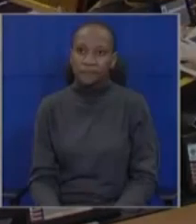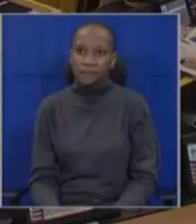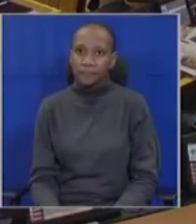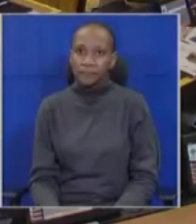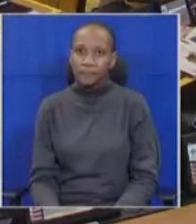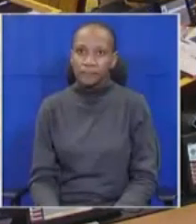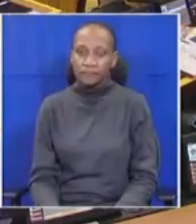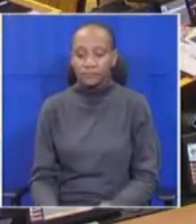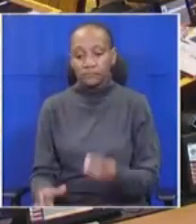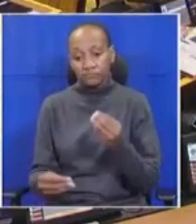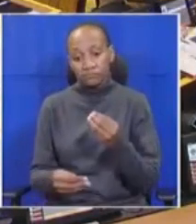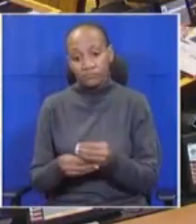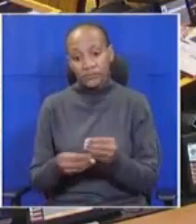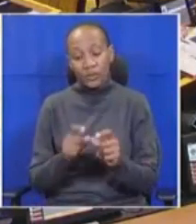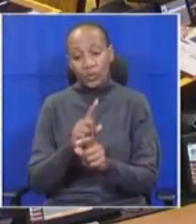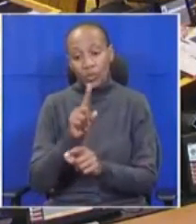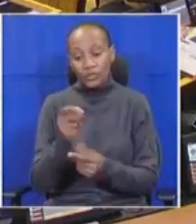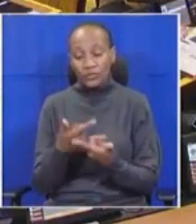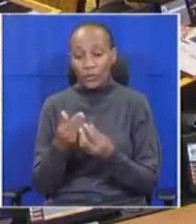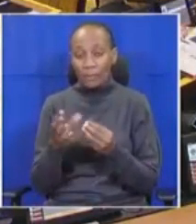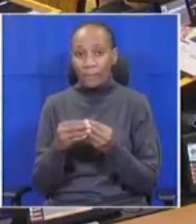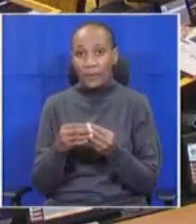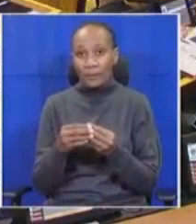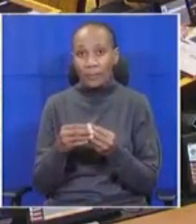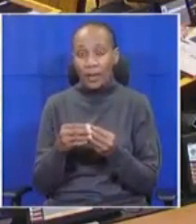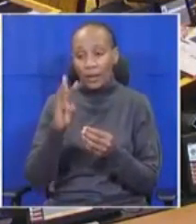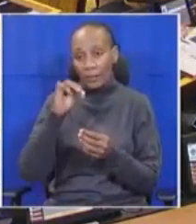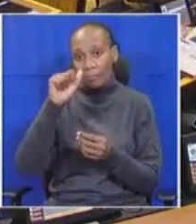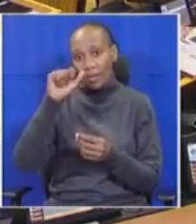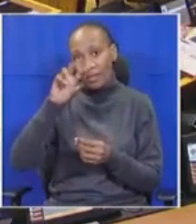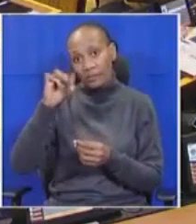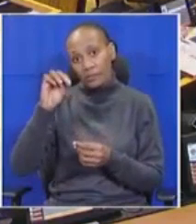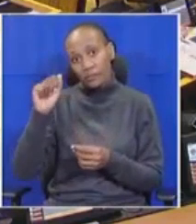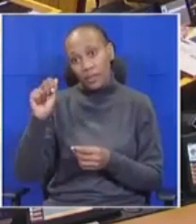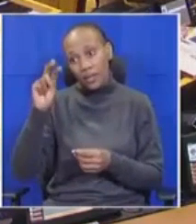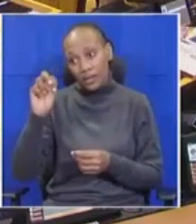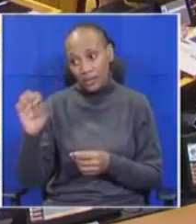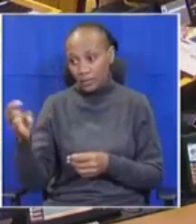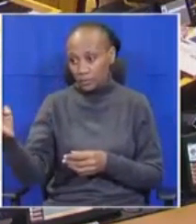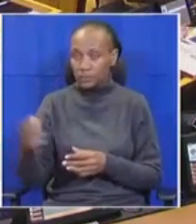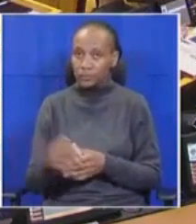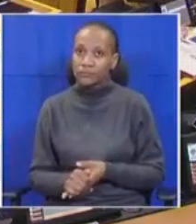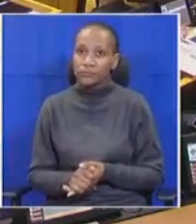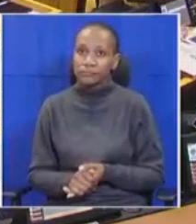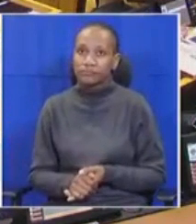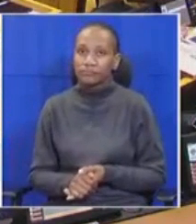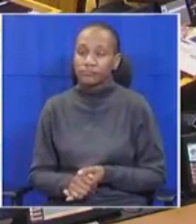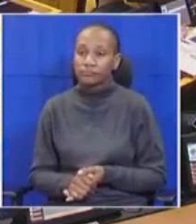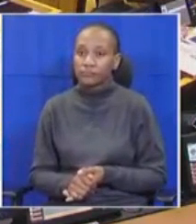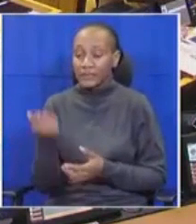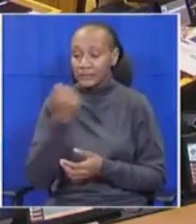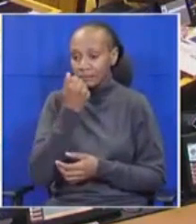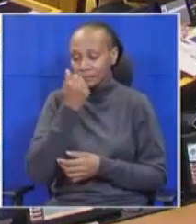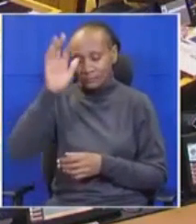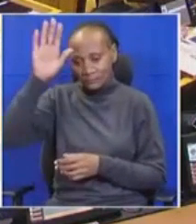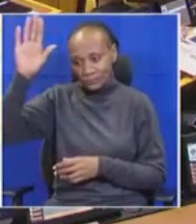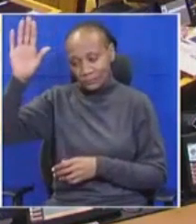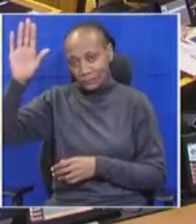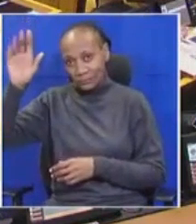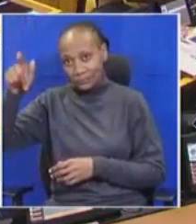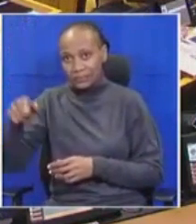The first supplementary question is to be asked by the Honourable Leader of the Opposition. Sorry, Chair. Yes. Point of order.